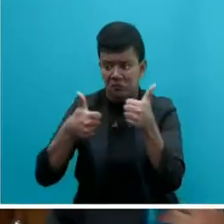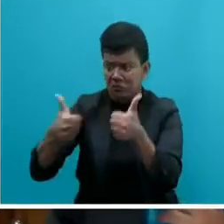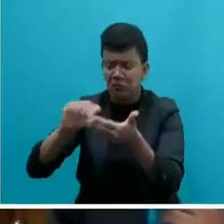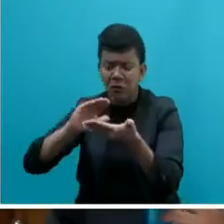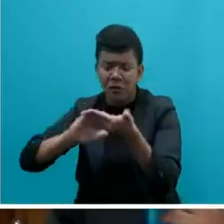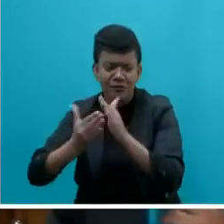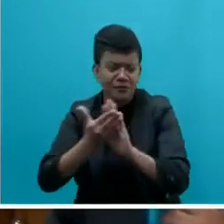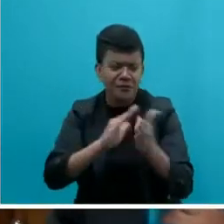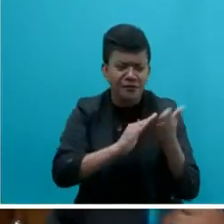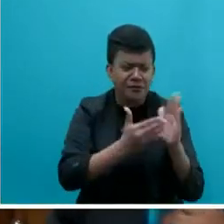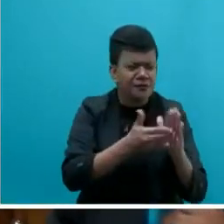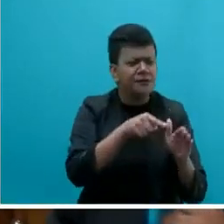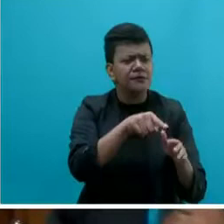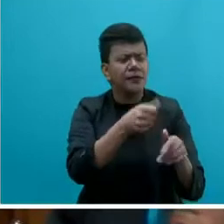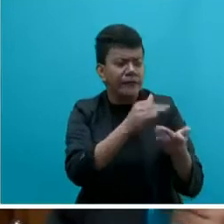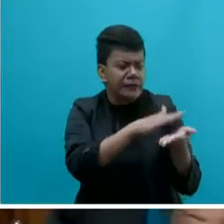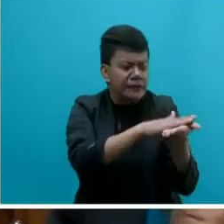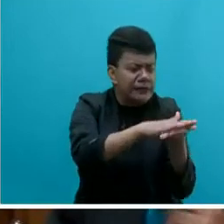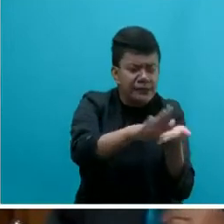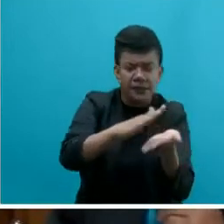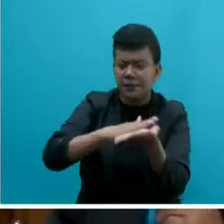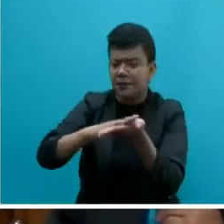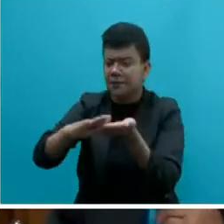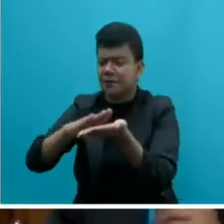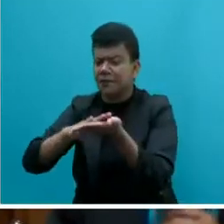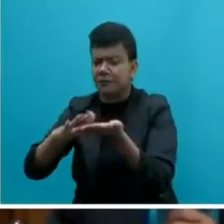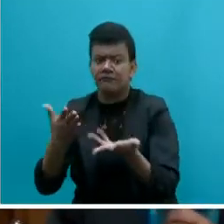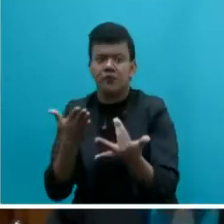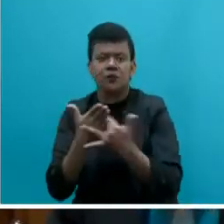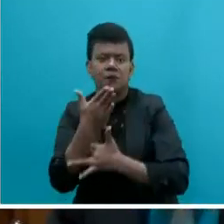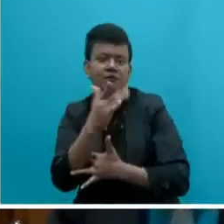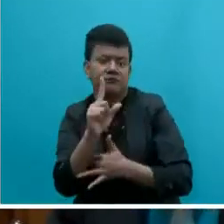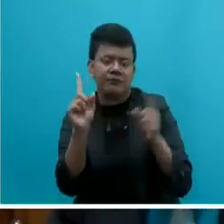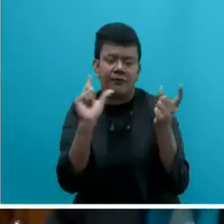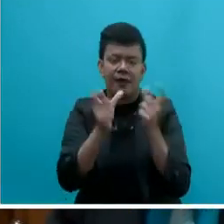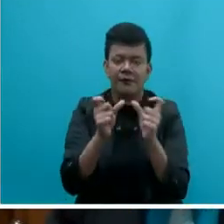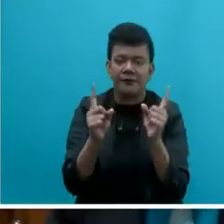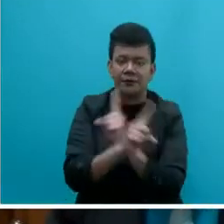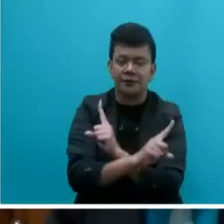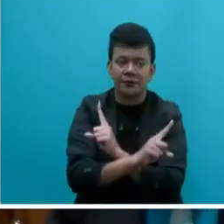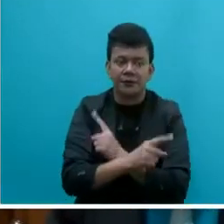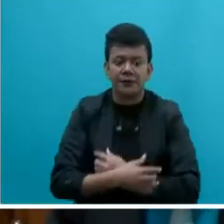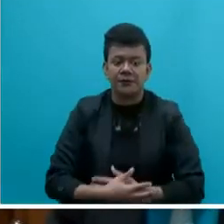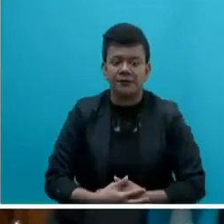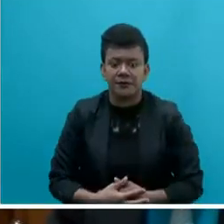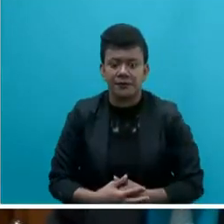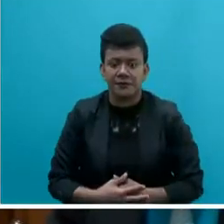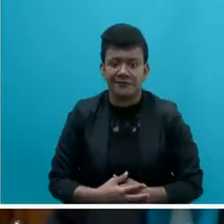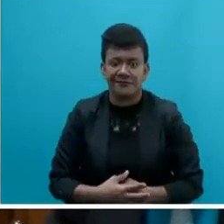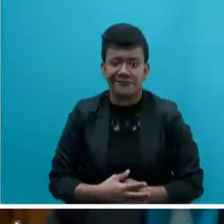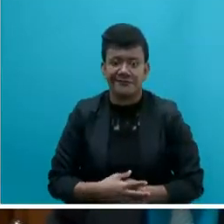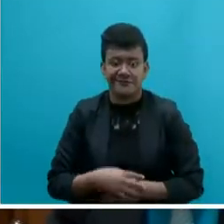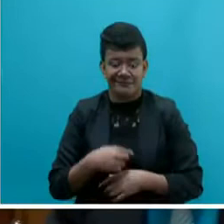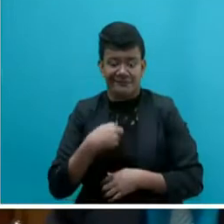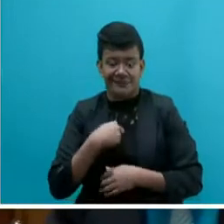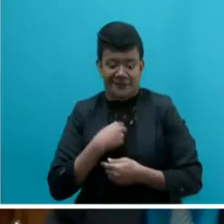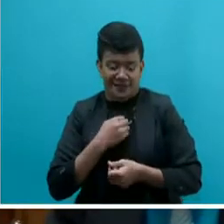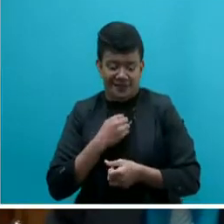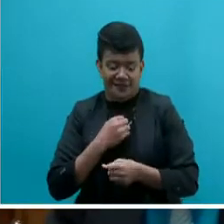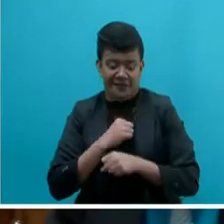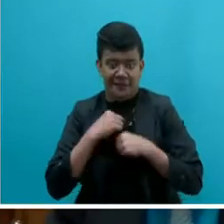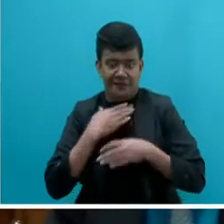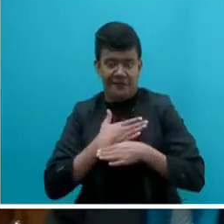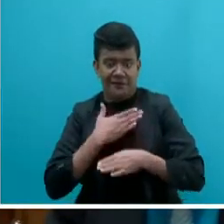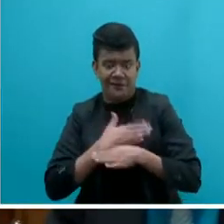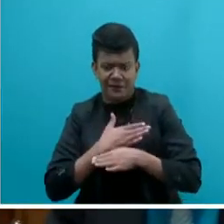through climate-resilient interventions. Our work will be shaped by the strategic objectives in the plan that are geared towards